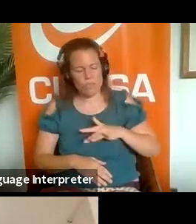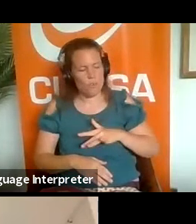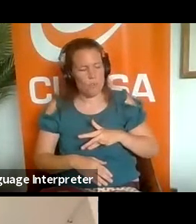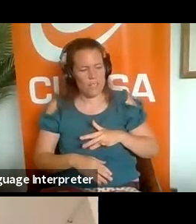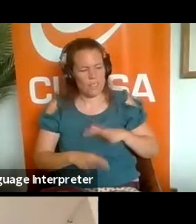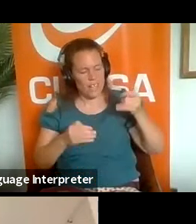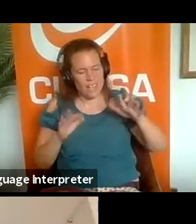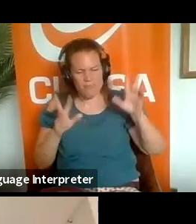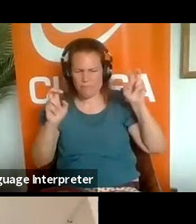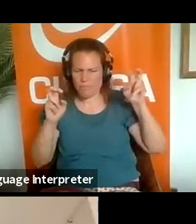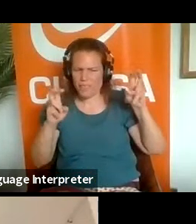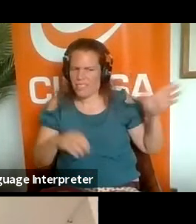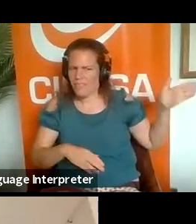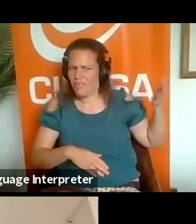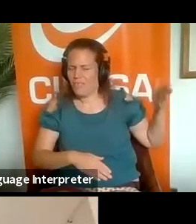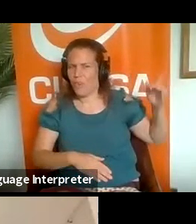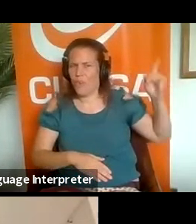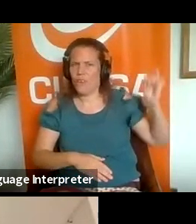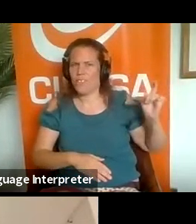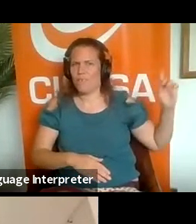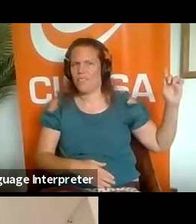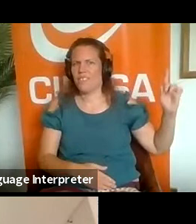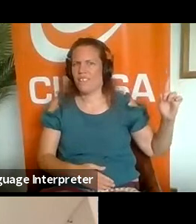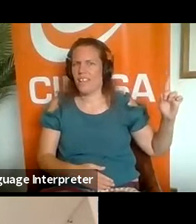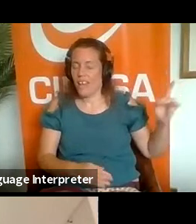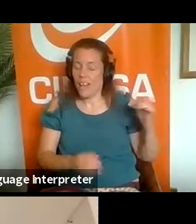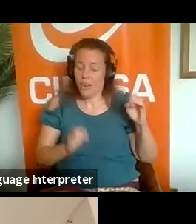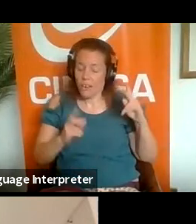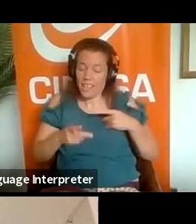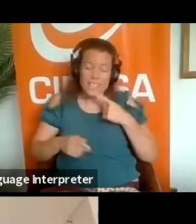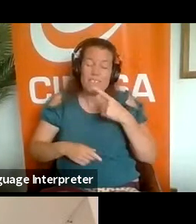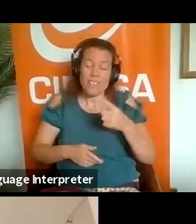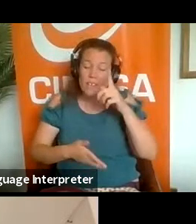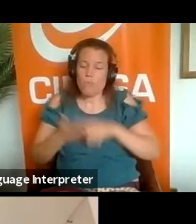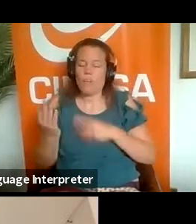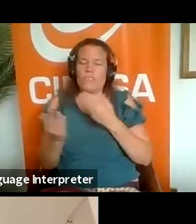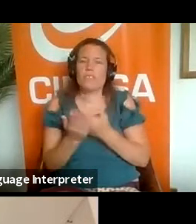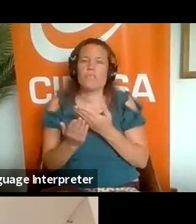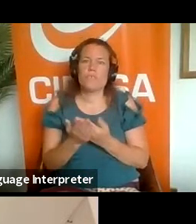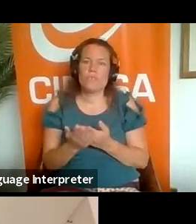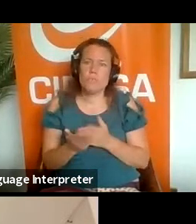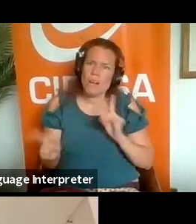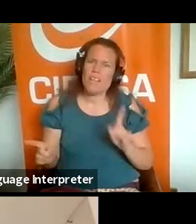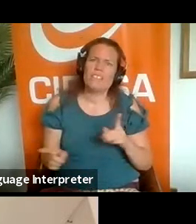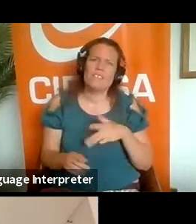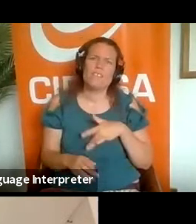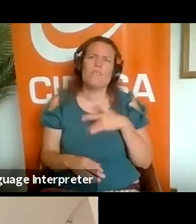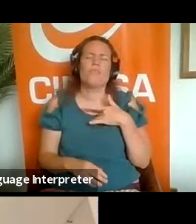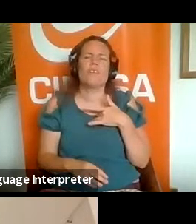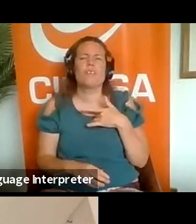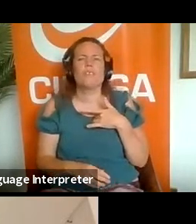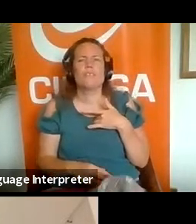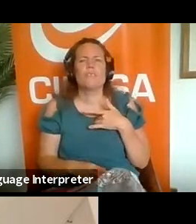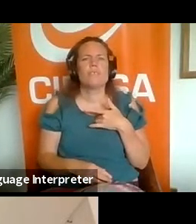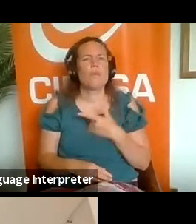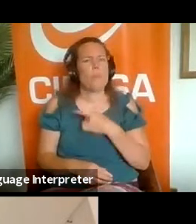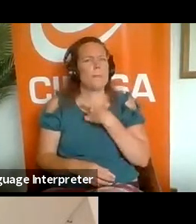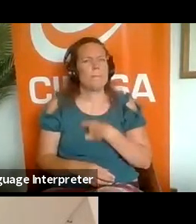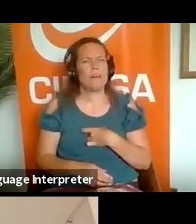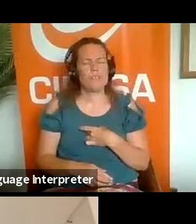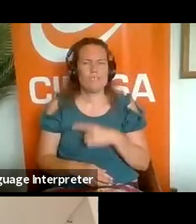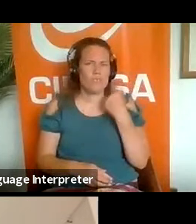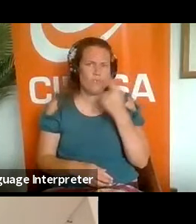the door. Even if what you're saying is true, at some point, you feel like the person who